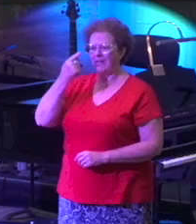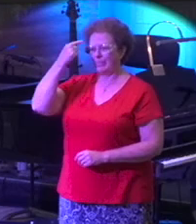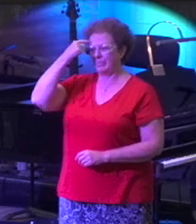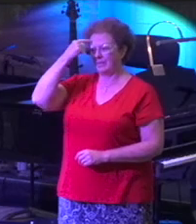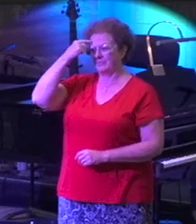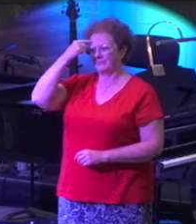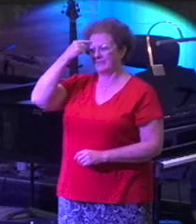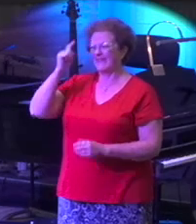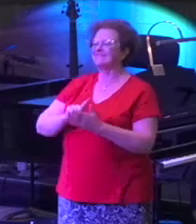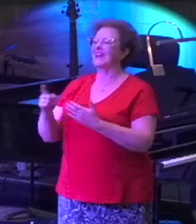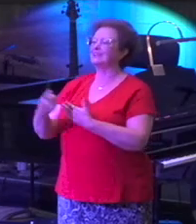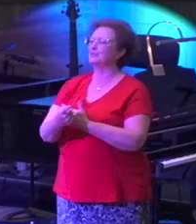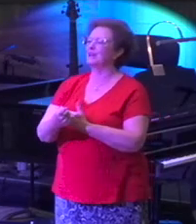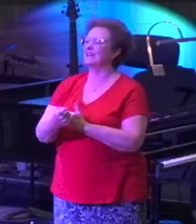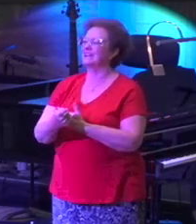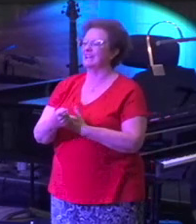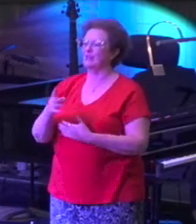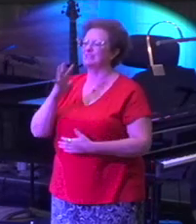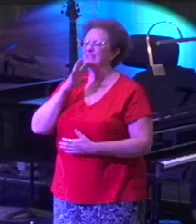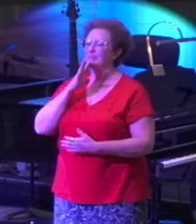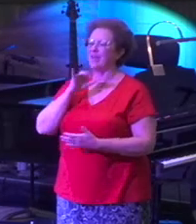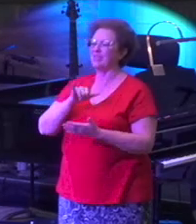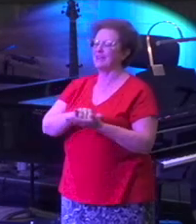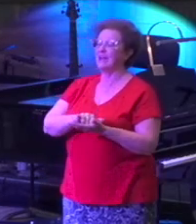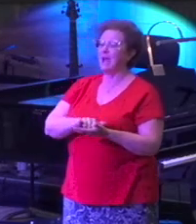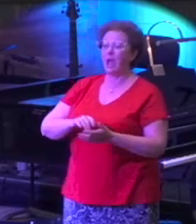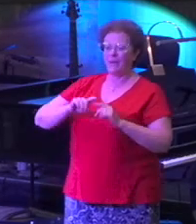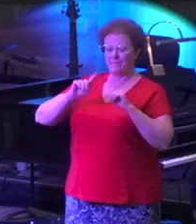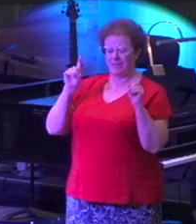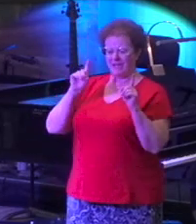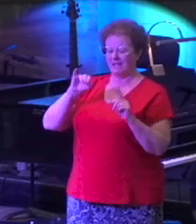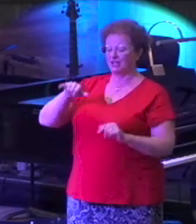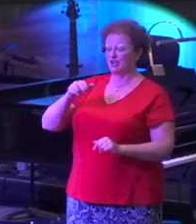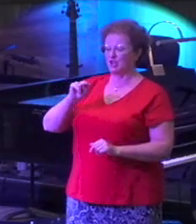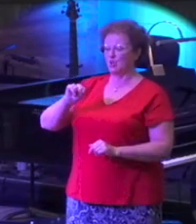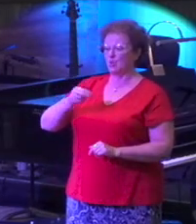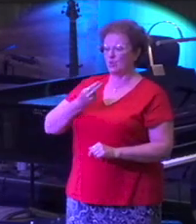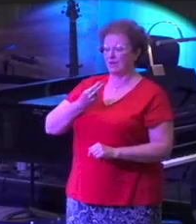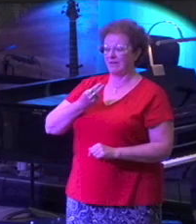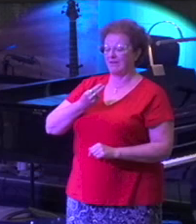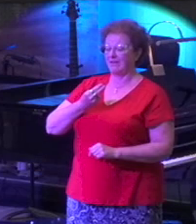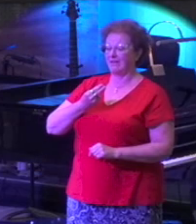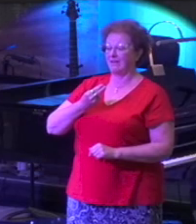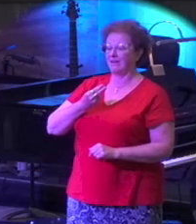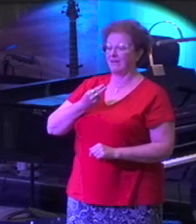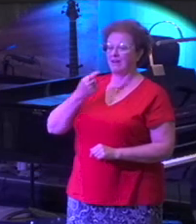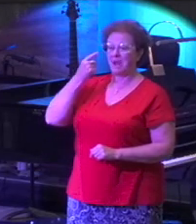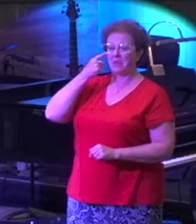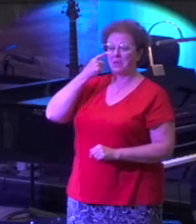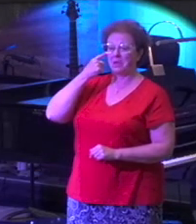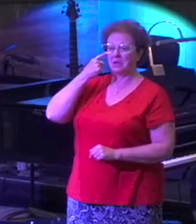week's sermon. Pastor Craig, good luck with that. But suffice it to say, Jonah thought he was being dragged